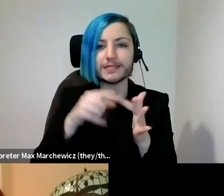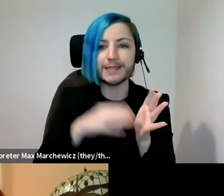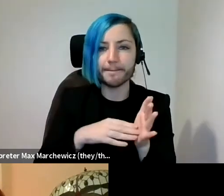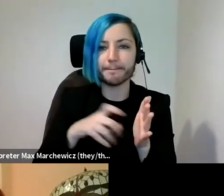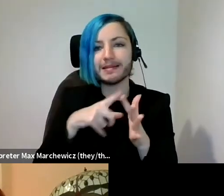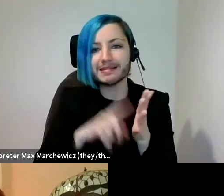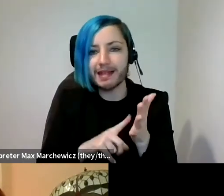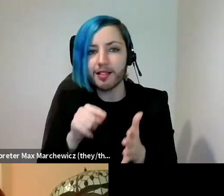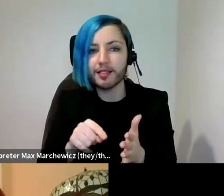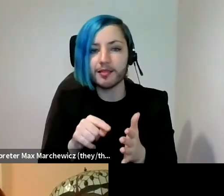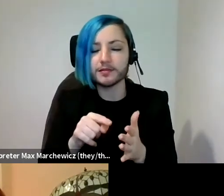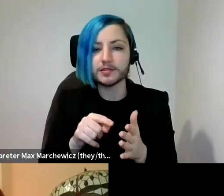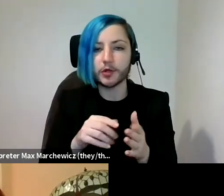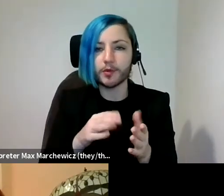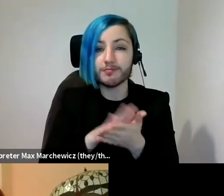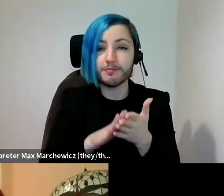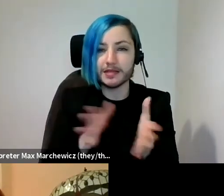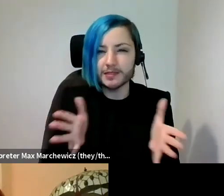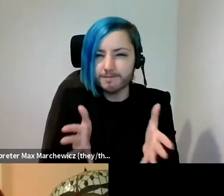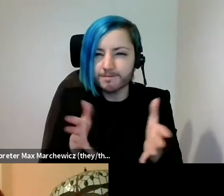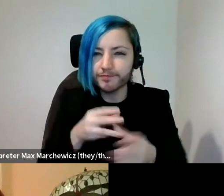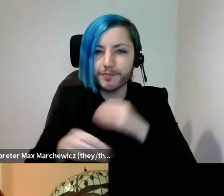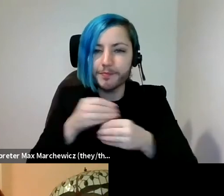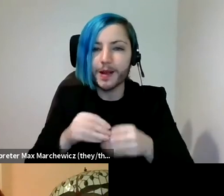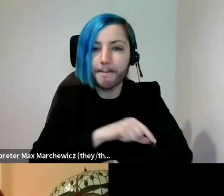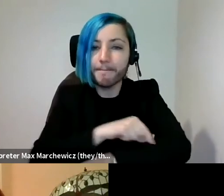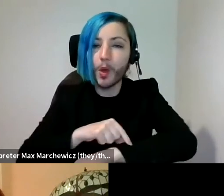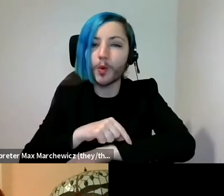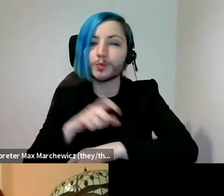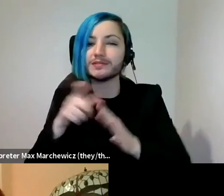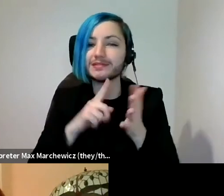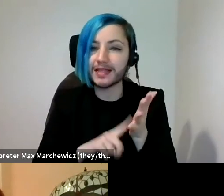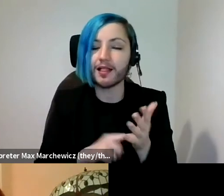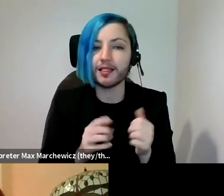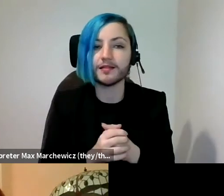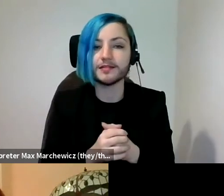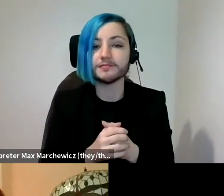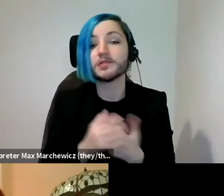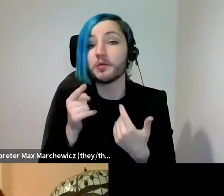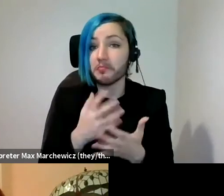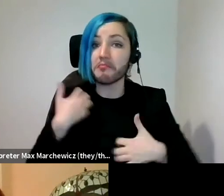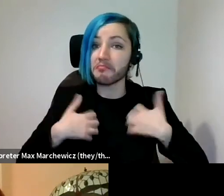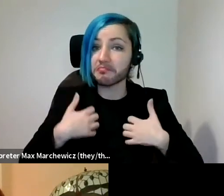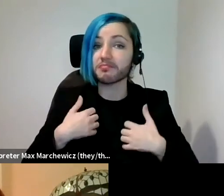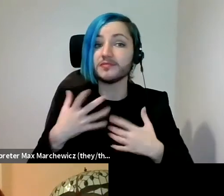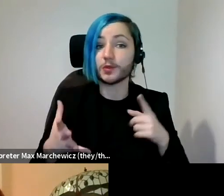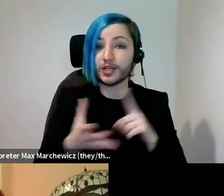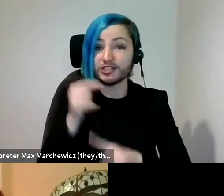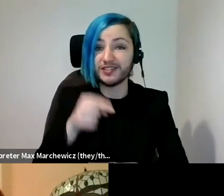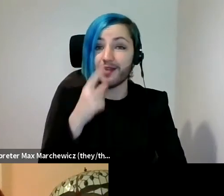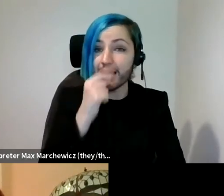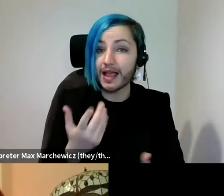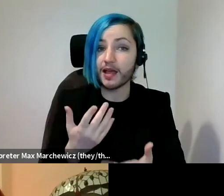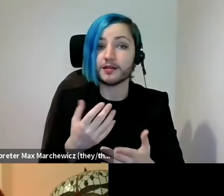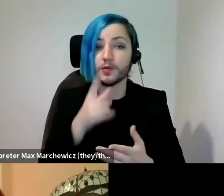preferentially making them into bone cells. And that is of interest. If you can do that, if you can speed up the production of